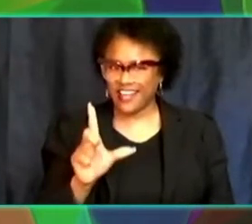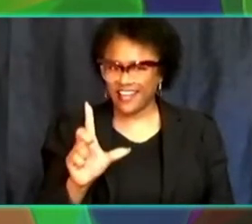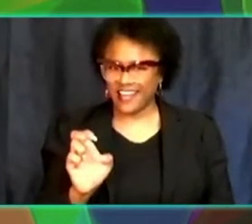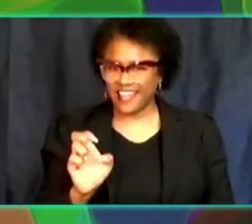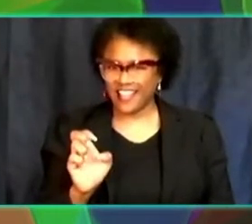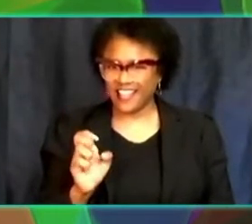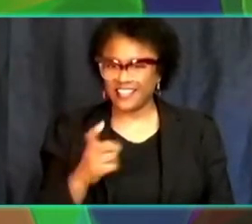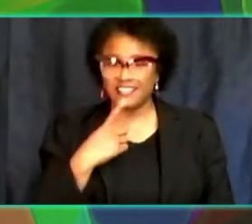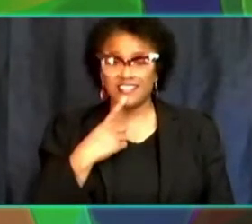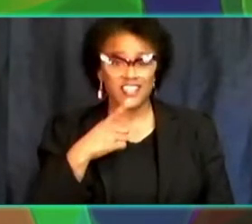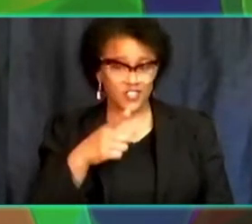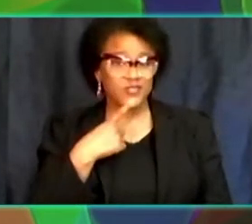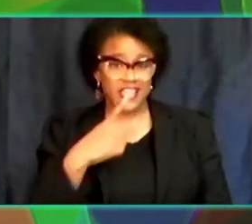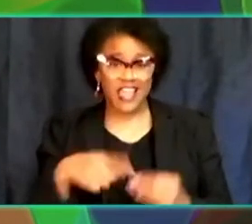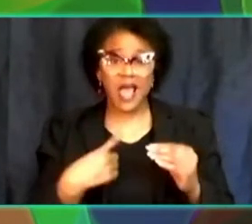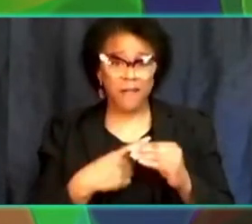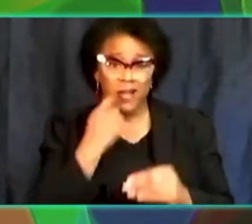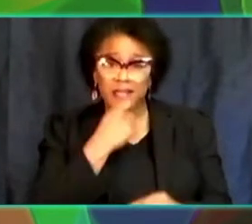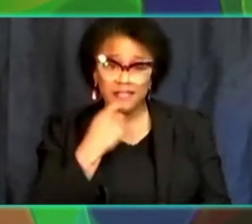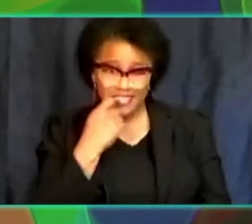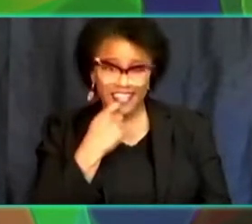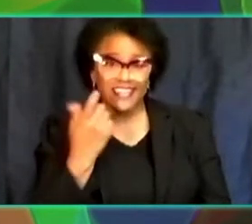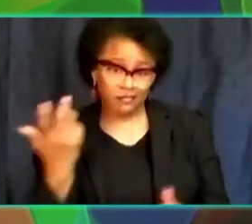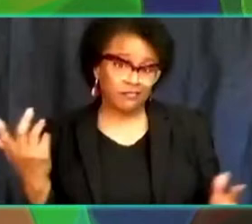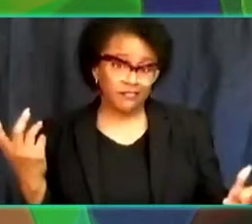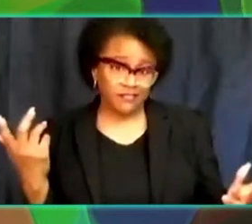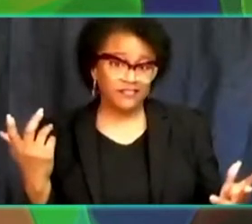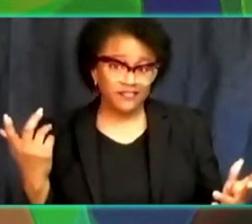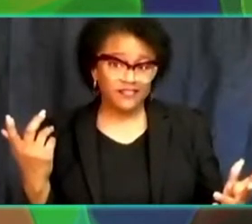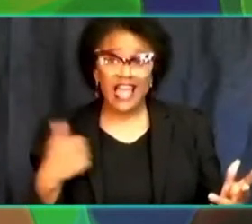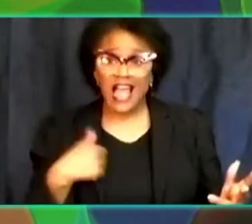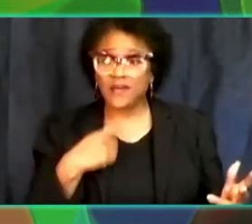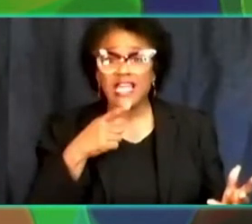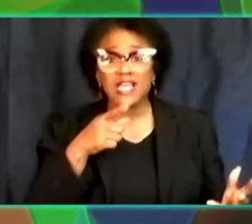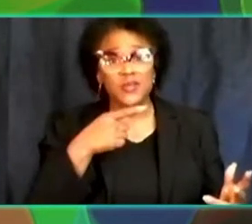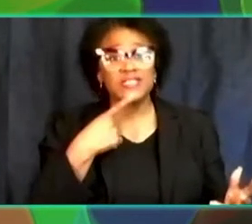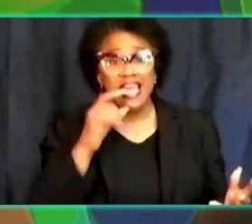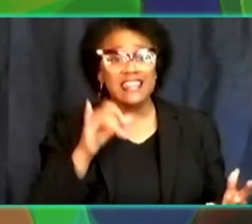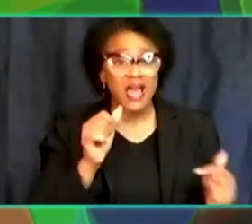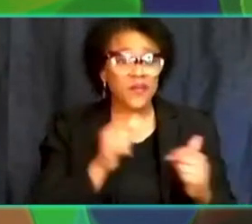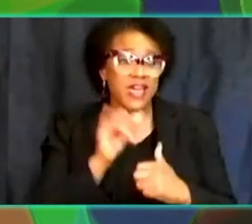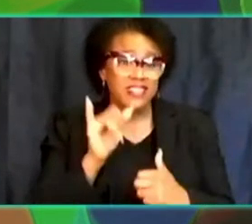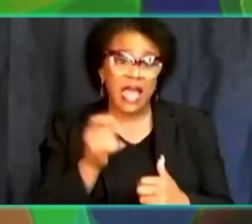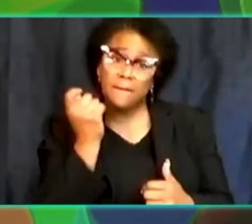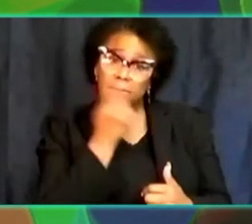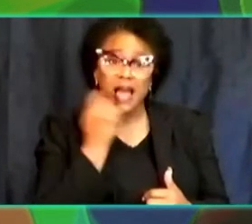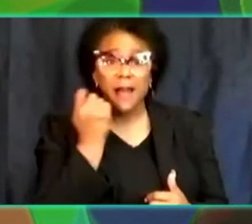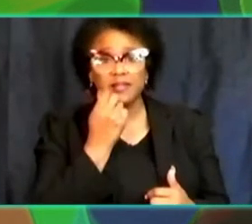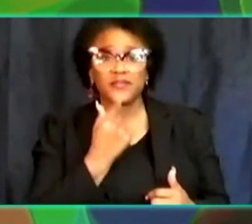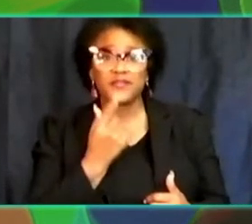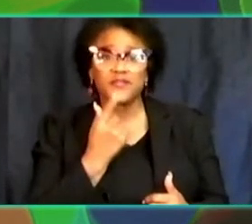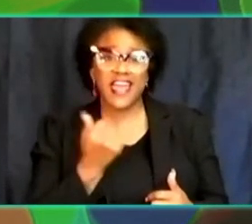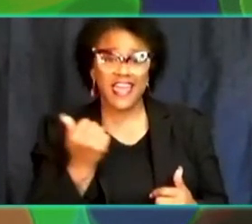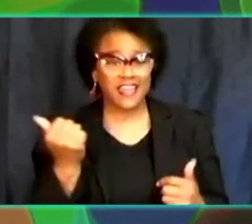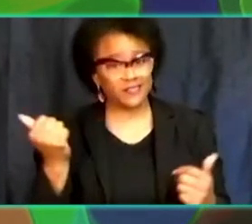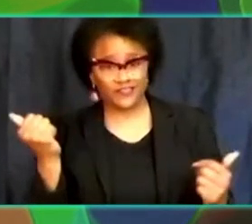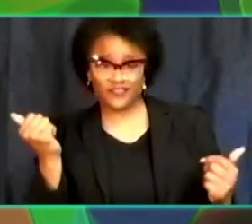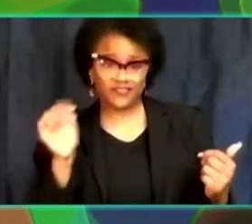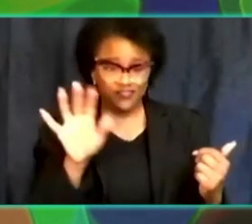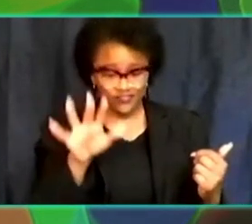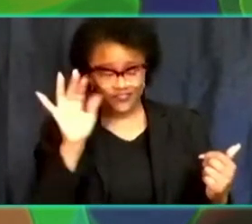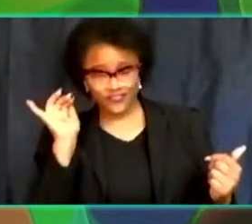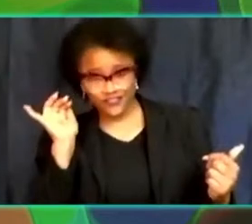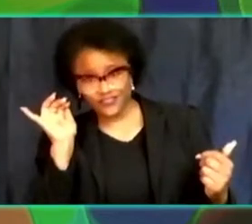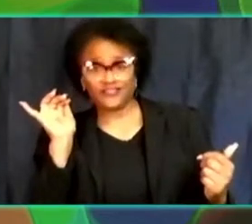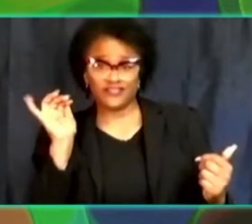And you said something about lipstick. I was gonna say, you say that with that like popping red that you have going on. You know what? I didn't even